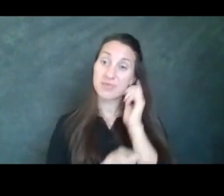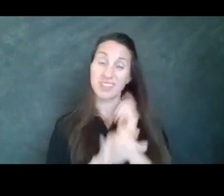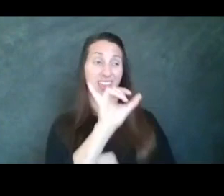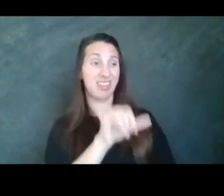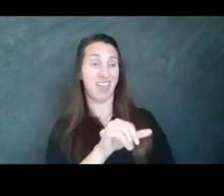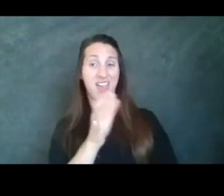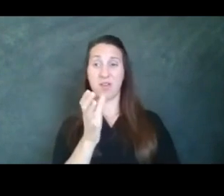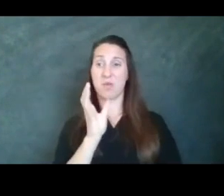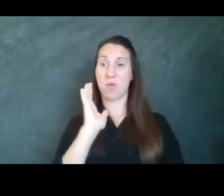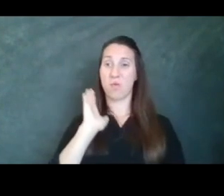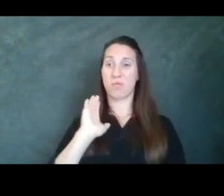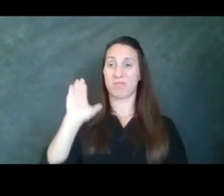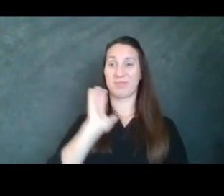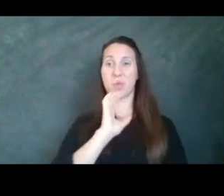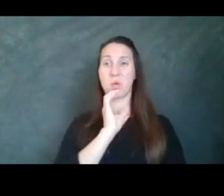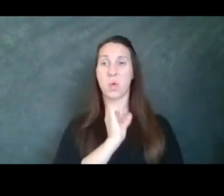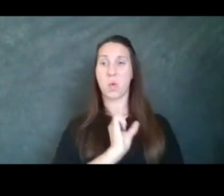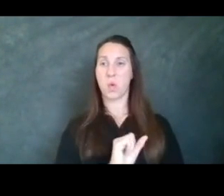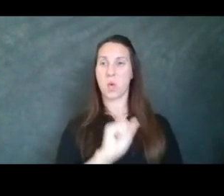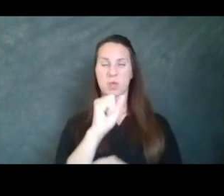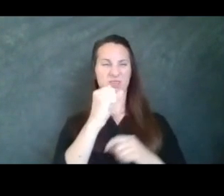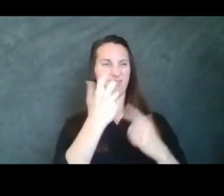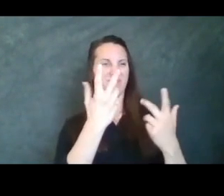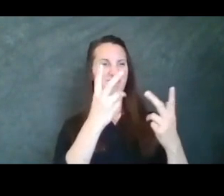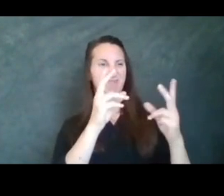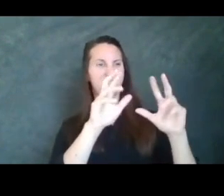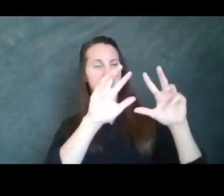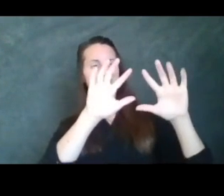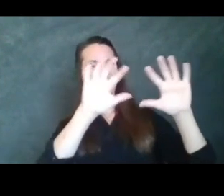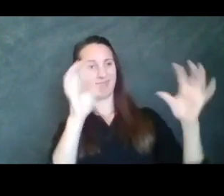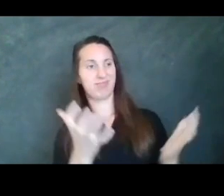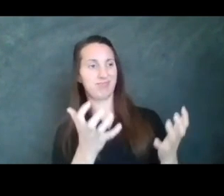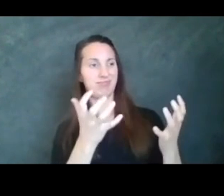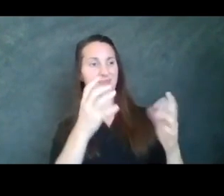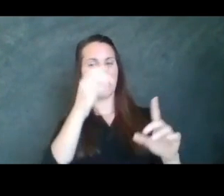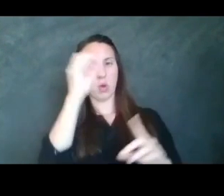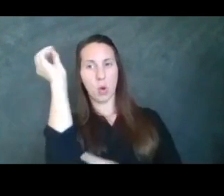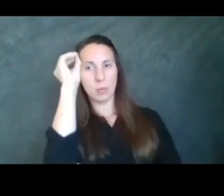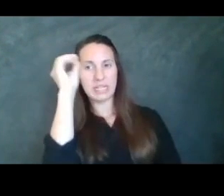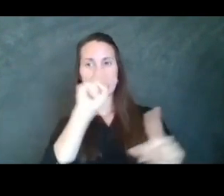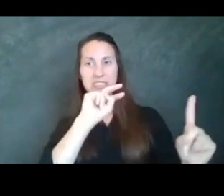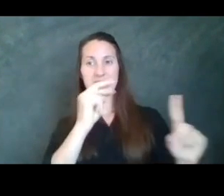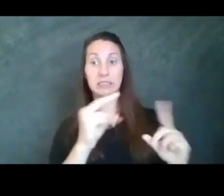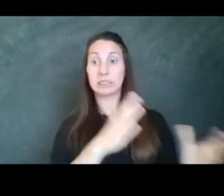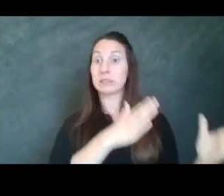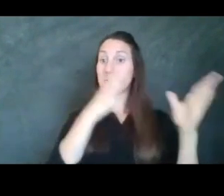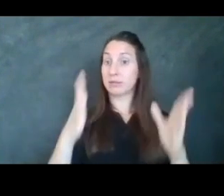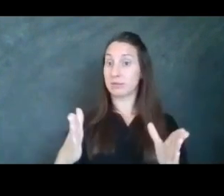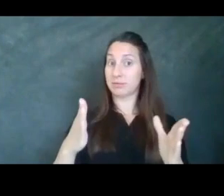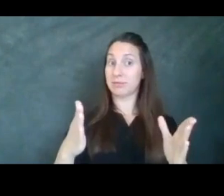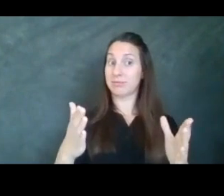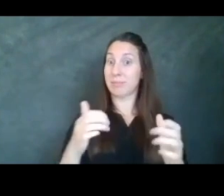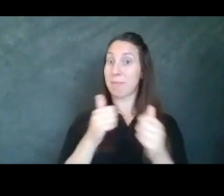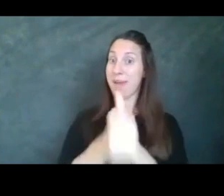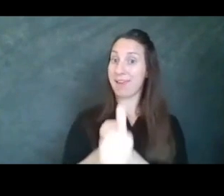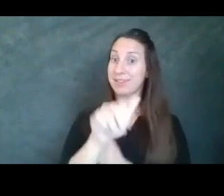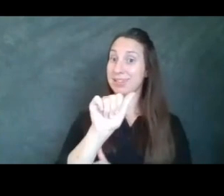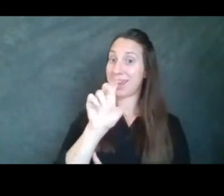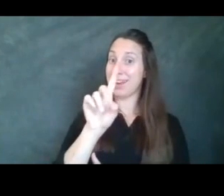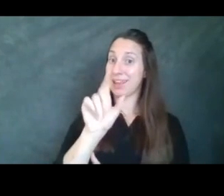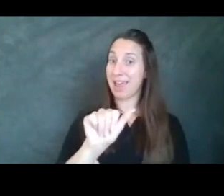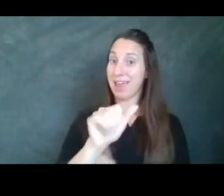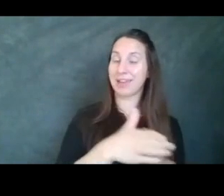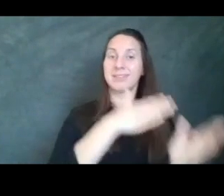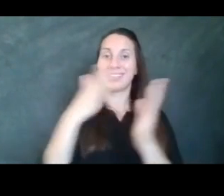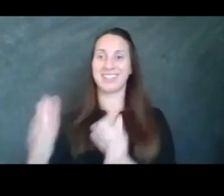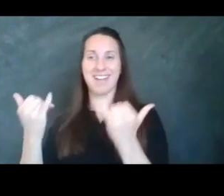the passage of the ADA, we now have a new paradigm, a